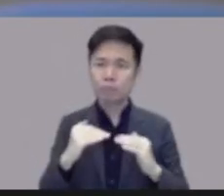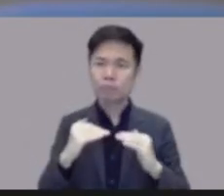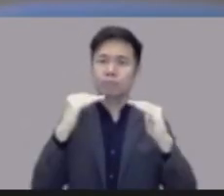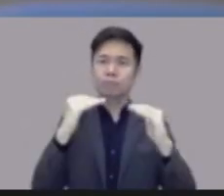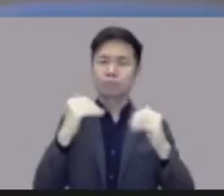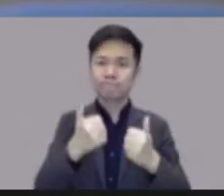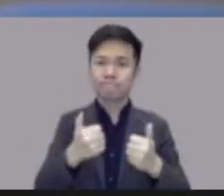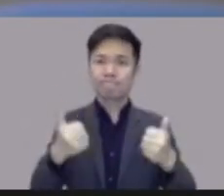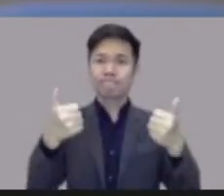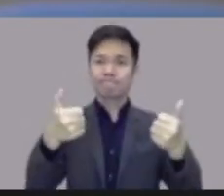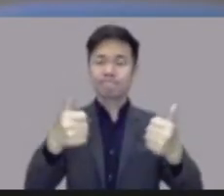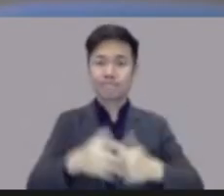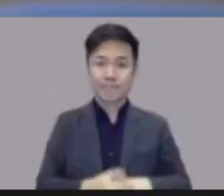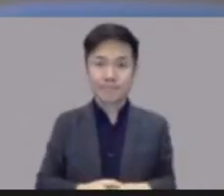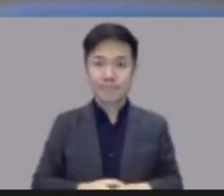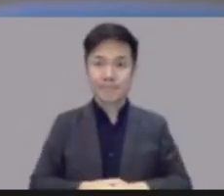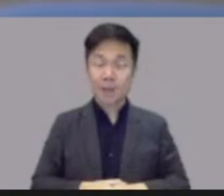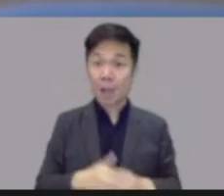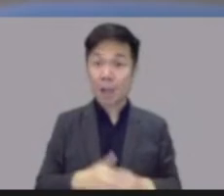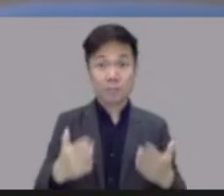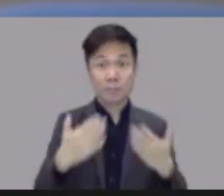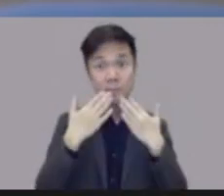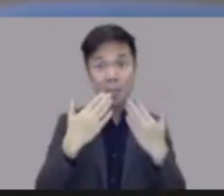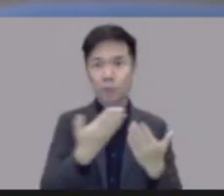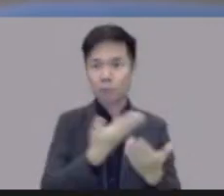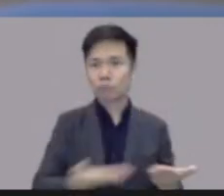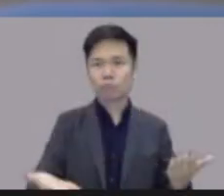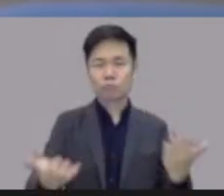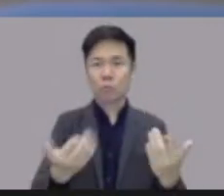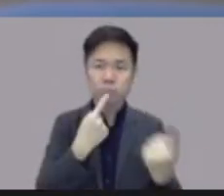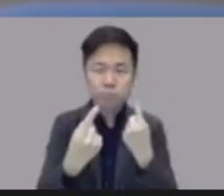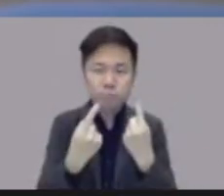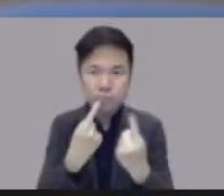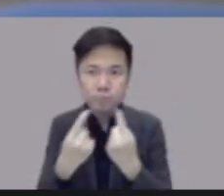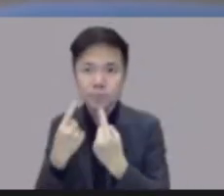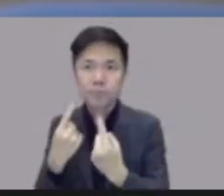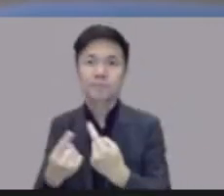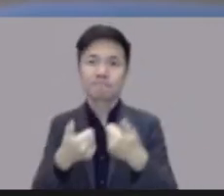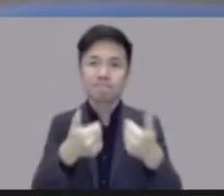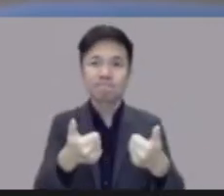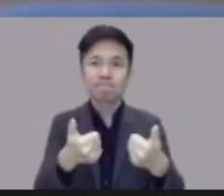and very concrete results thank you very much